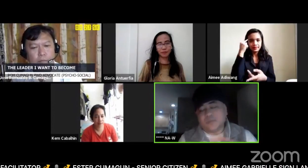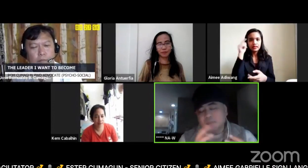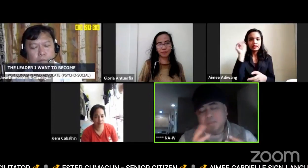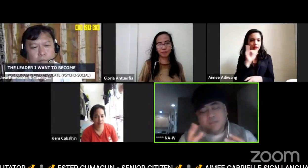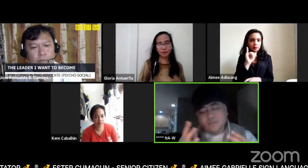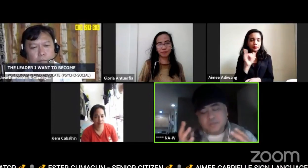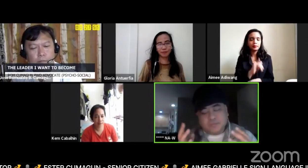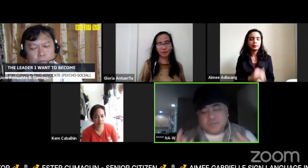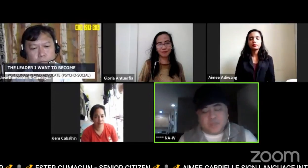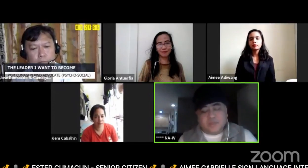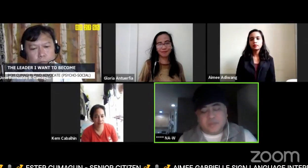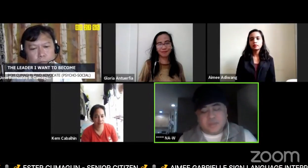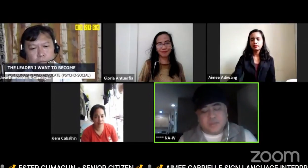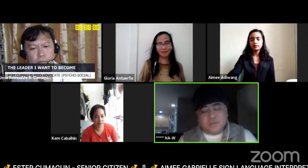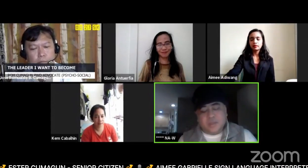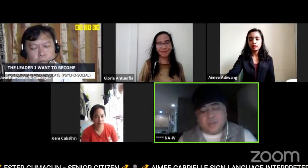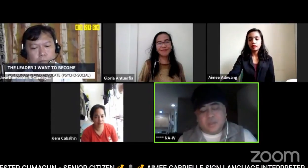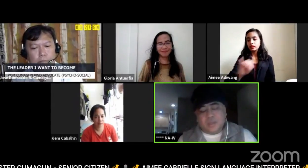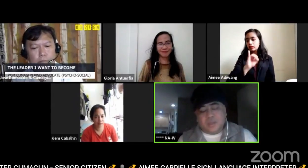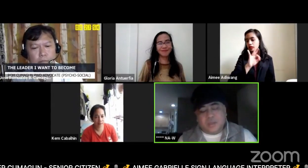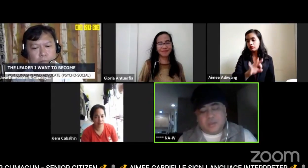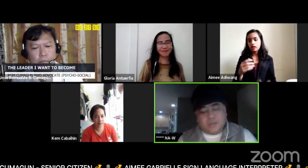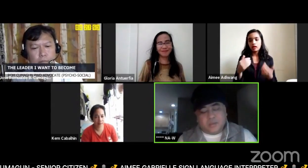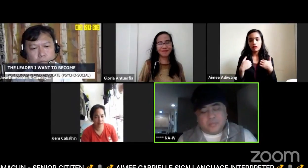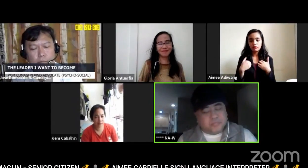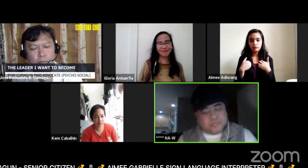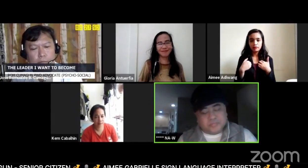If there's anything